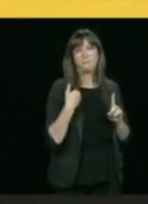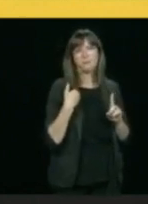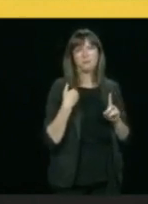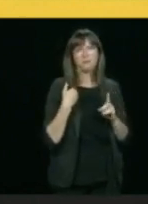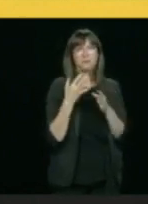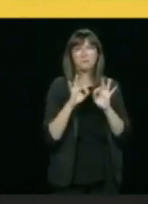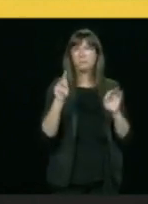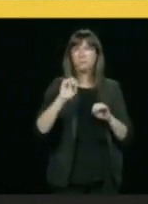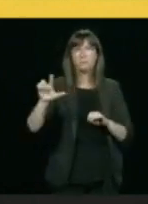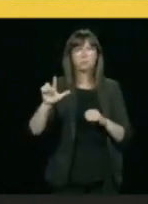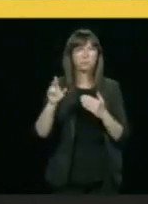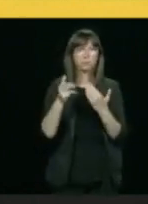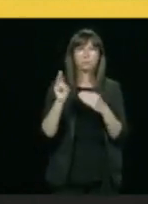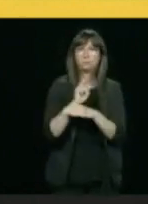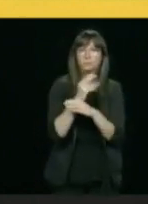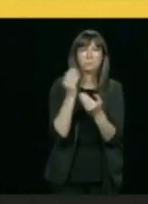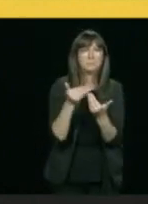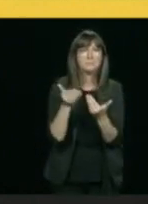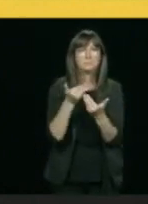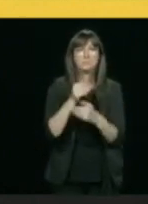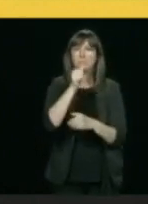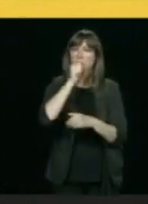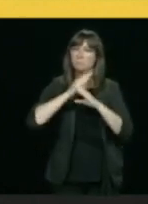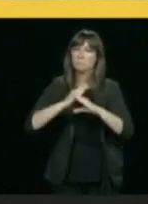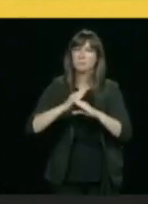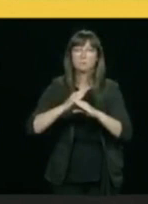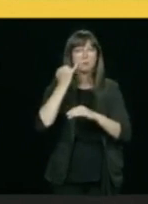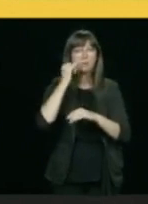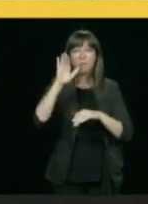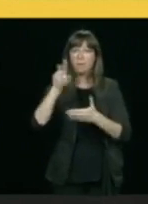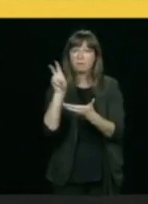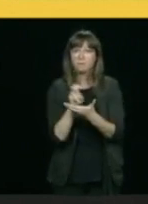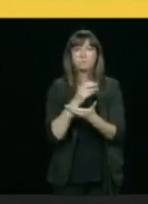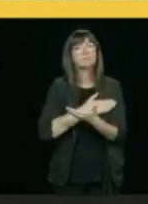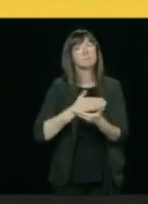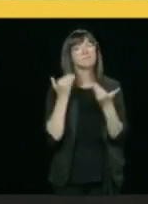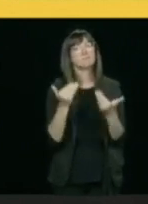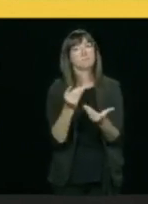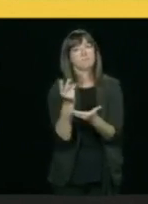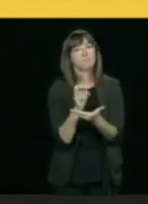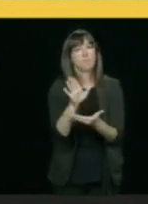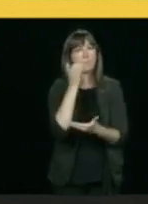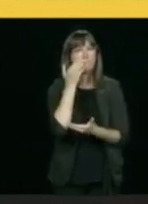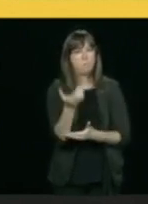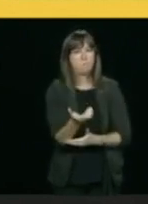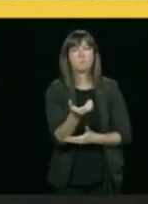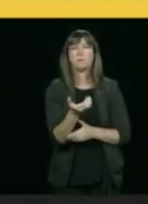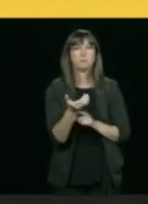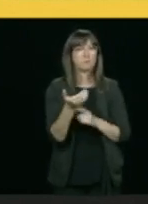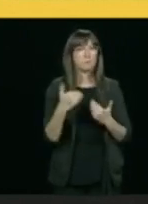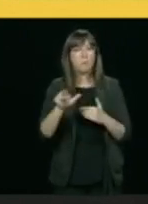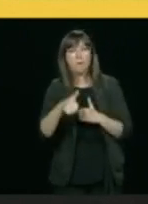your privacy. So if you haven't already, download it off the App Store or Google Play. It's one more way to keep ourselves